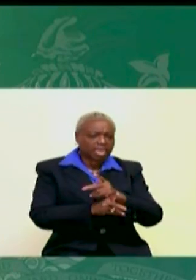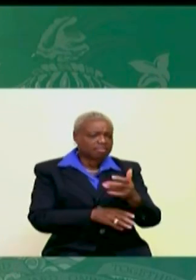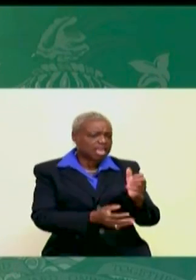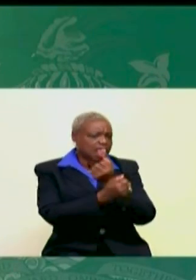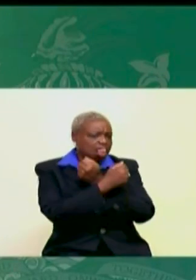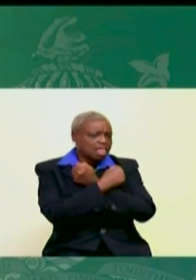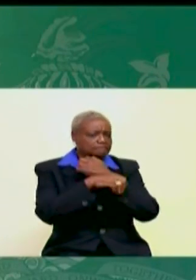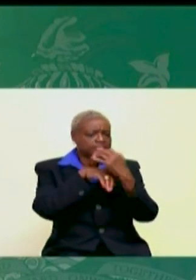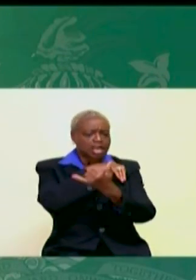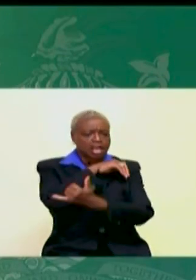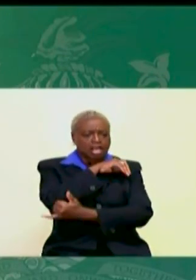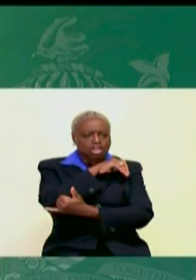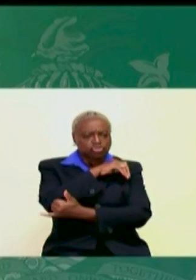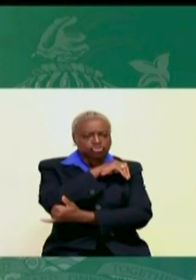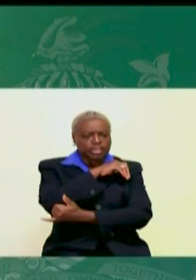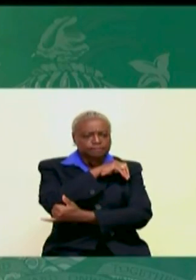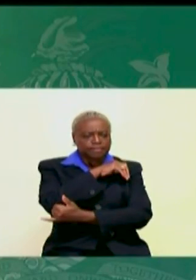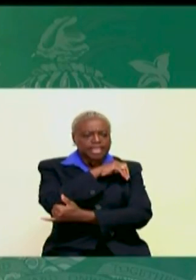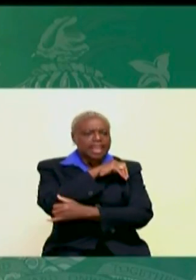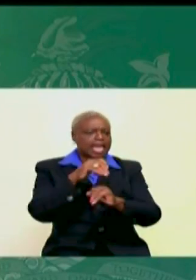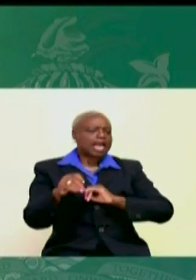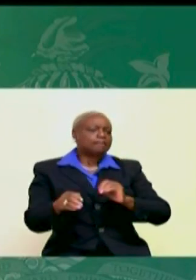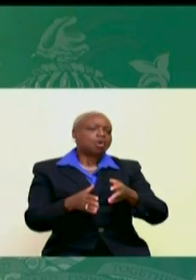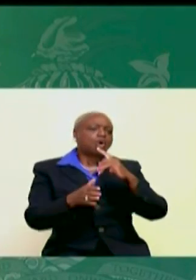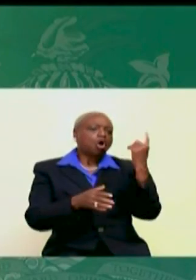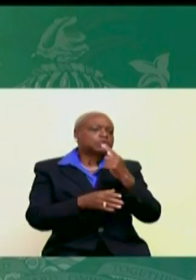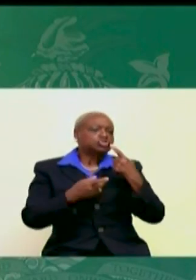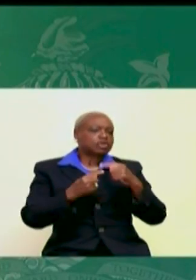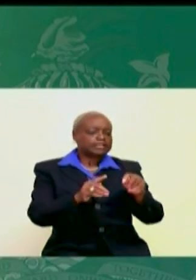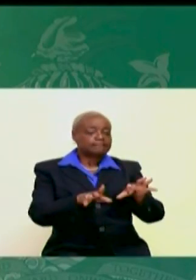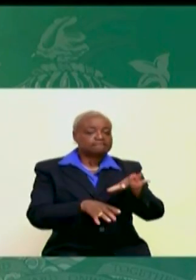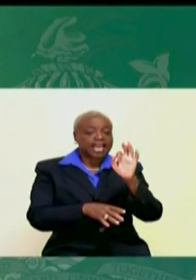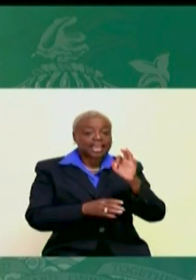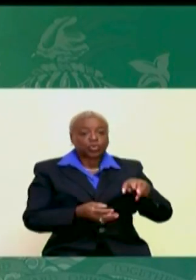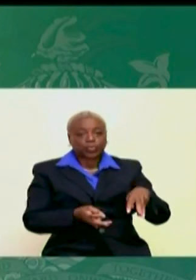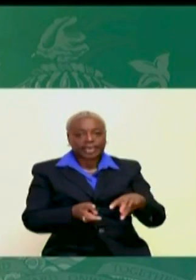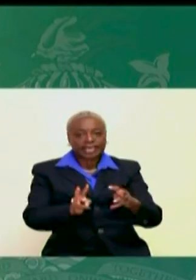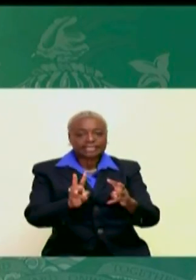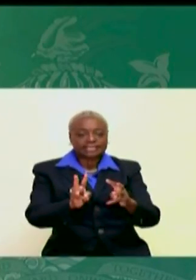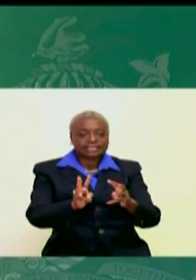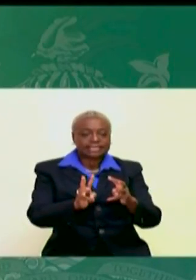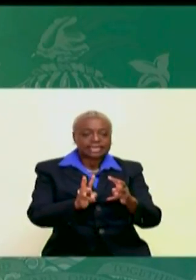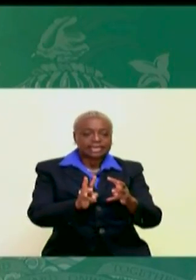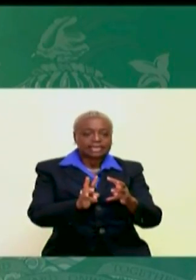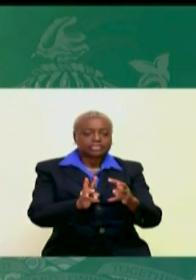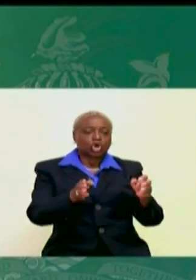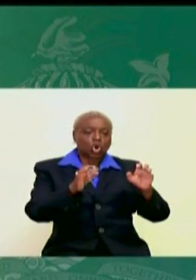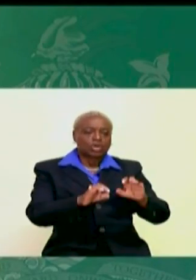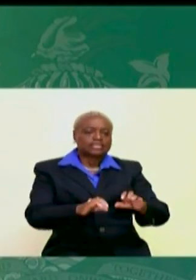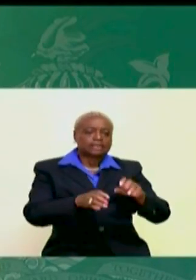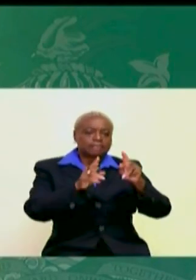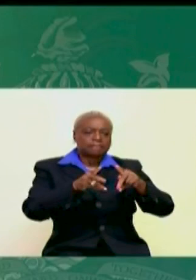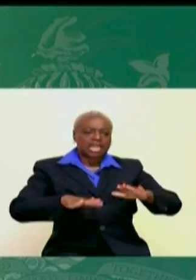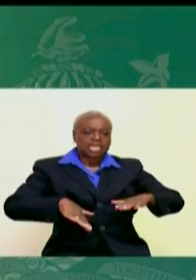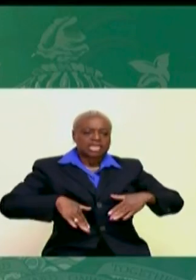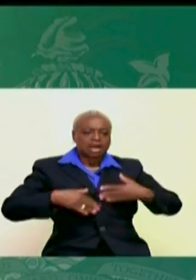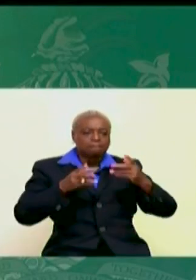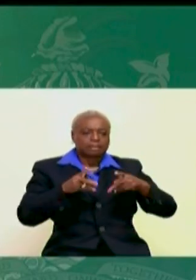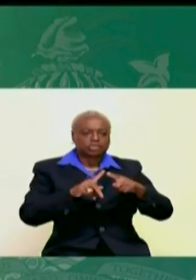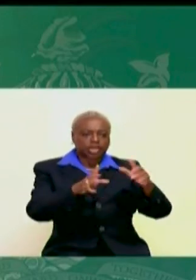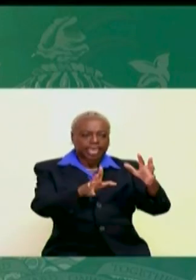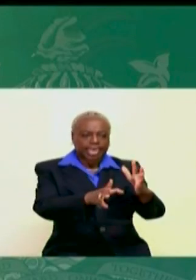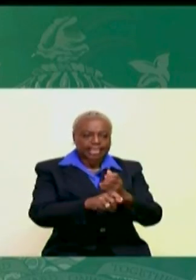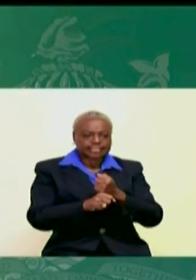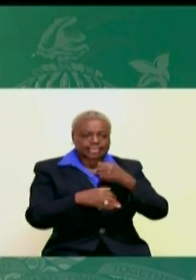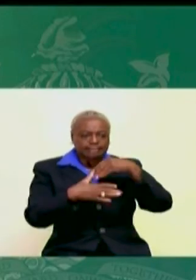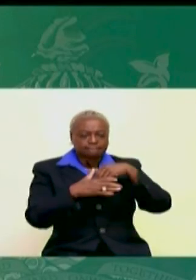country. And I'm always trying to find ways in which to cause people and young people in particular to get involved.